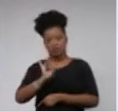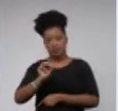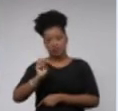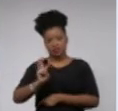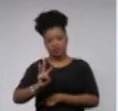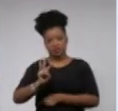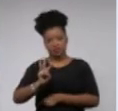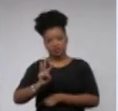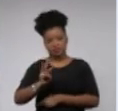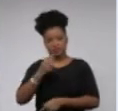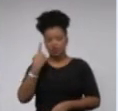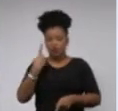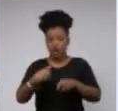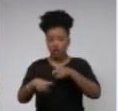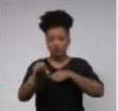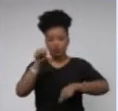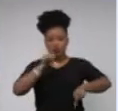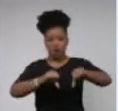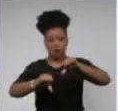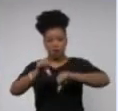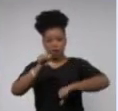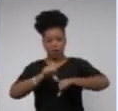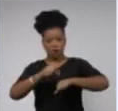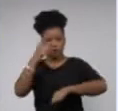373 in Manuel Fajardo's Hospital,